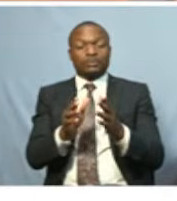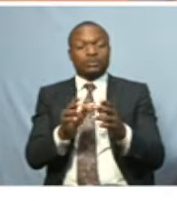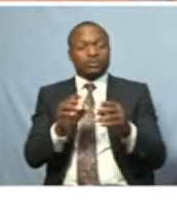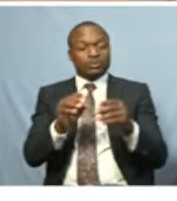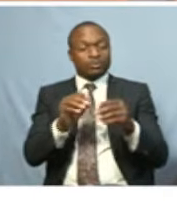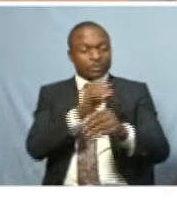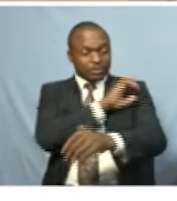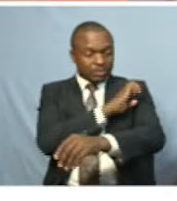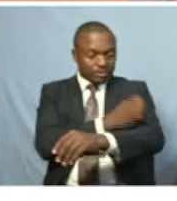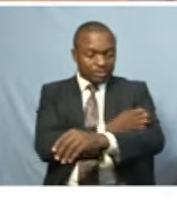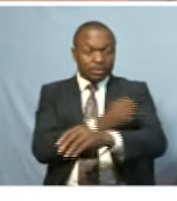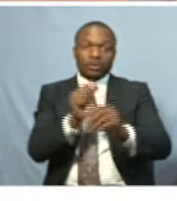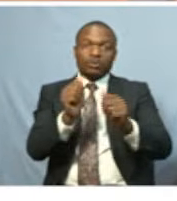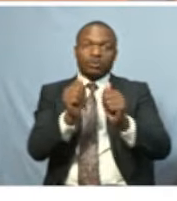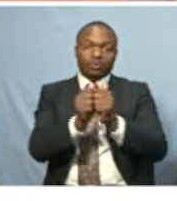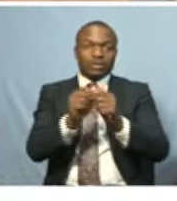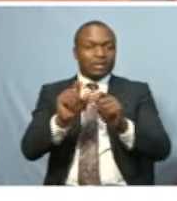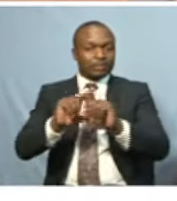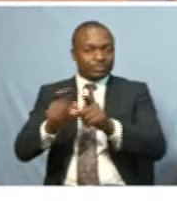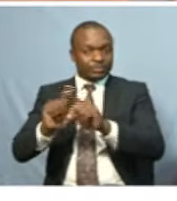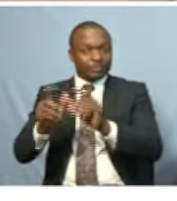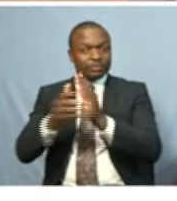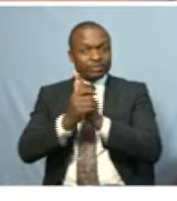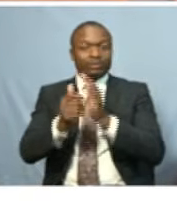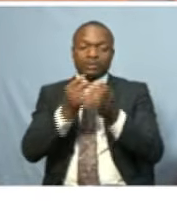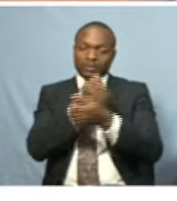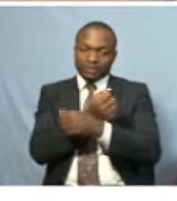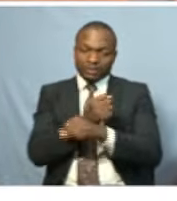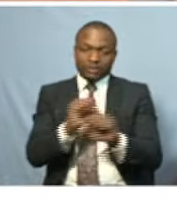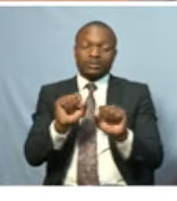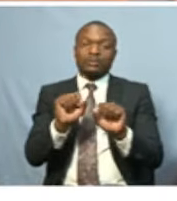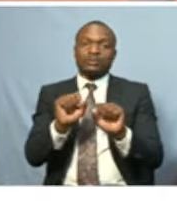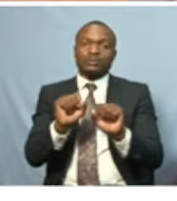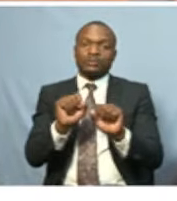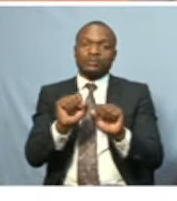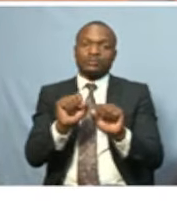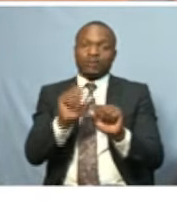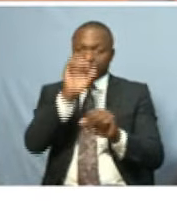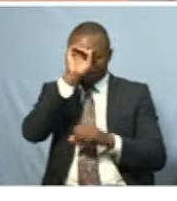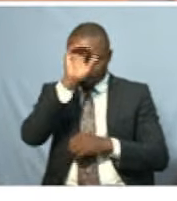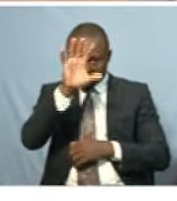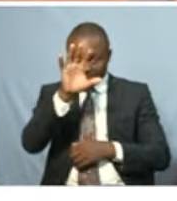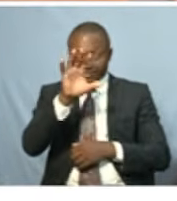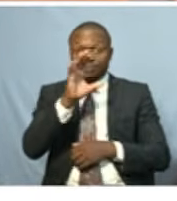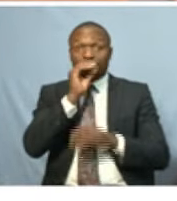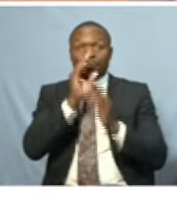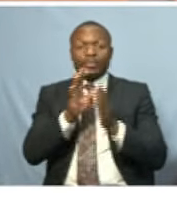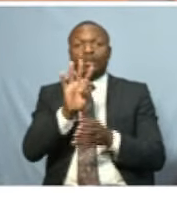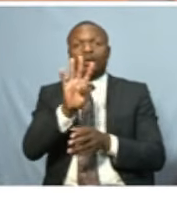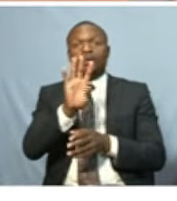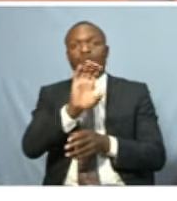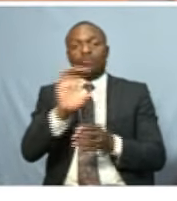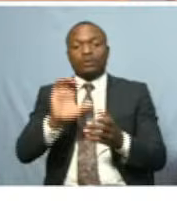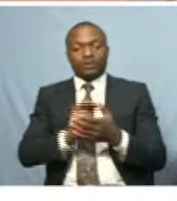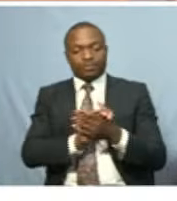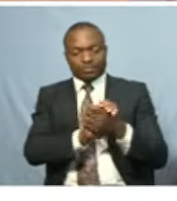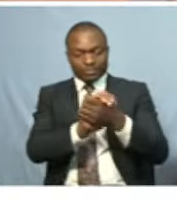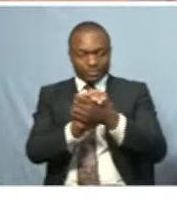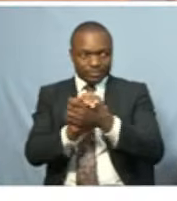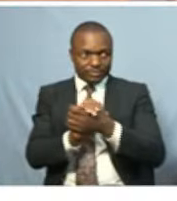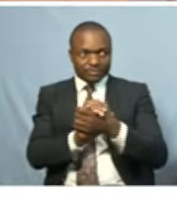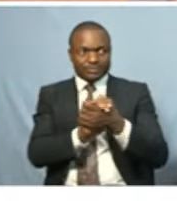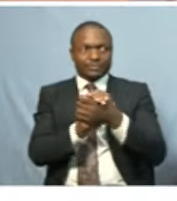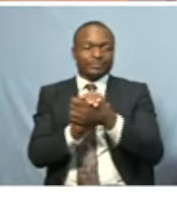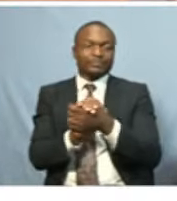empowered with necessary skills for safe and legal mining. And Madam, 400 cooperatives